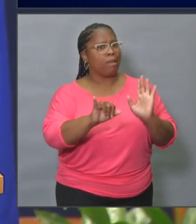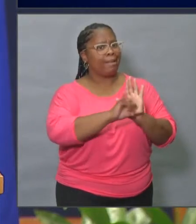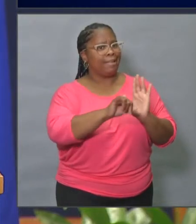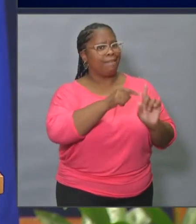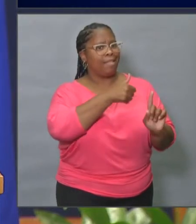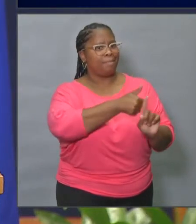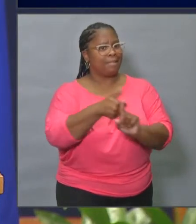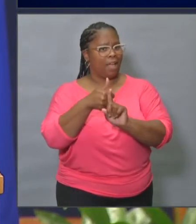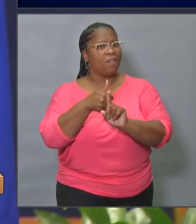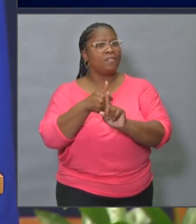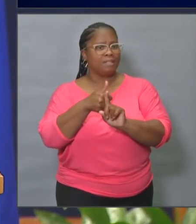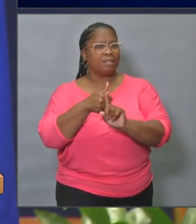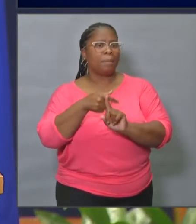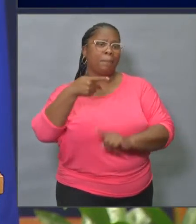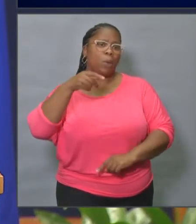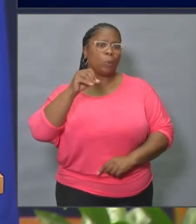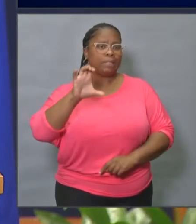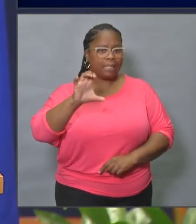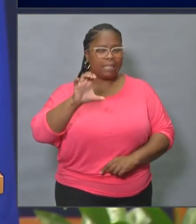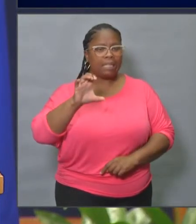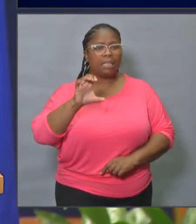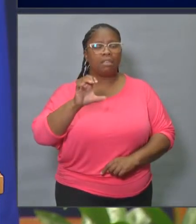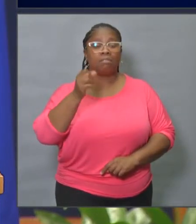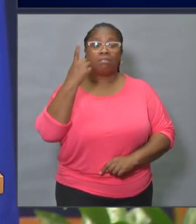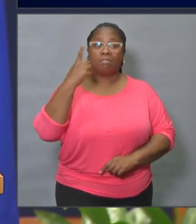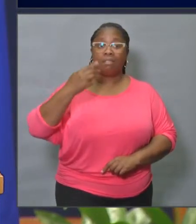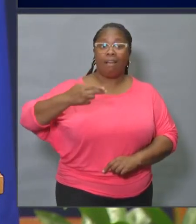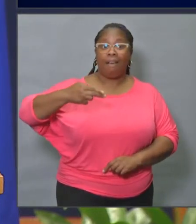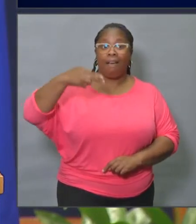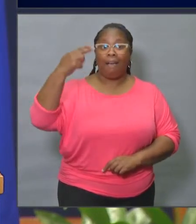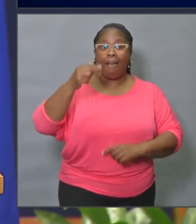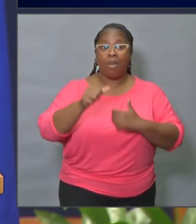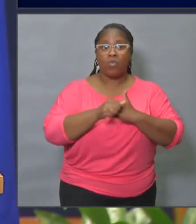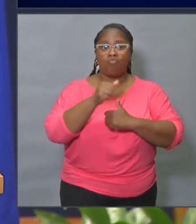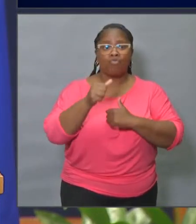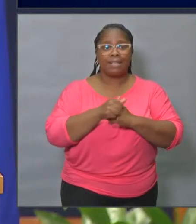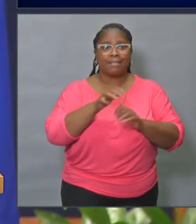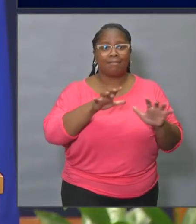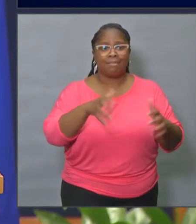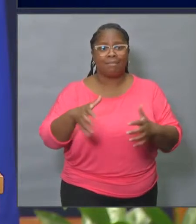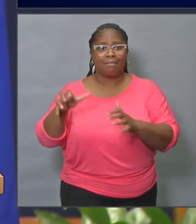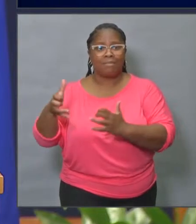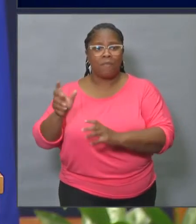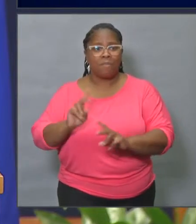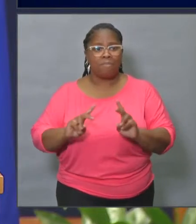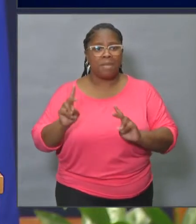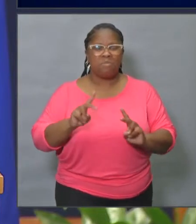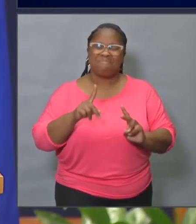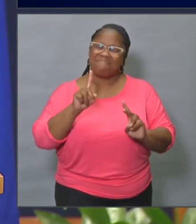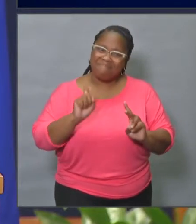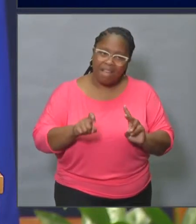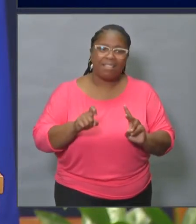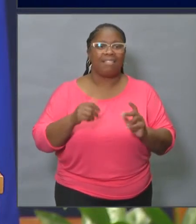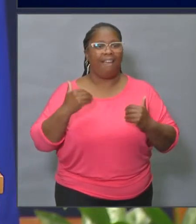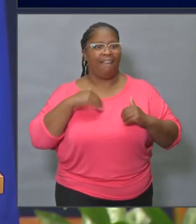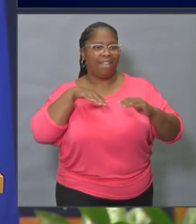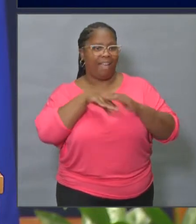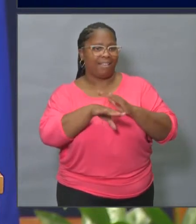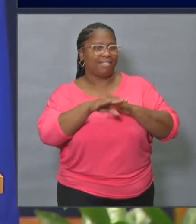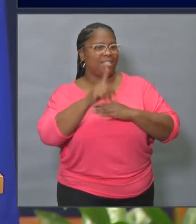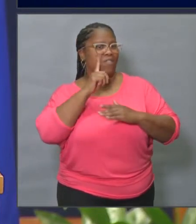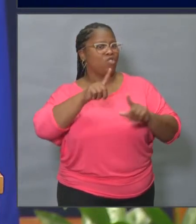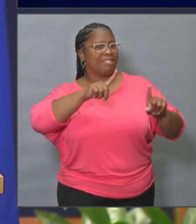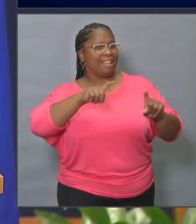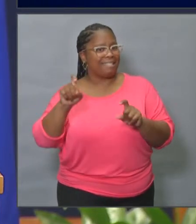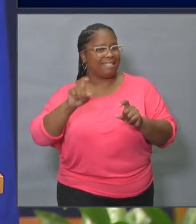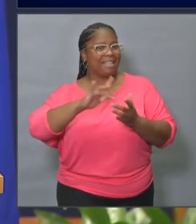color. High-risk populations that are heavily impacted by COVID-19 must have access to testing and medical care within